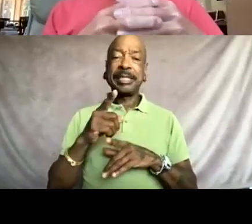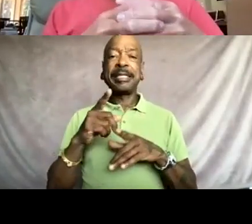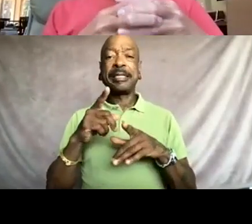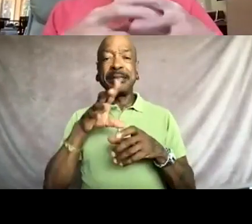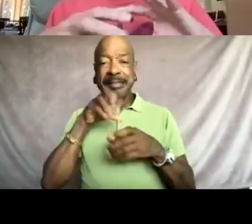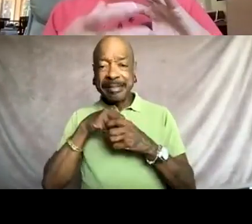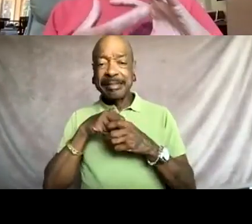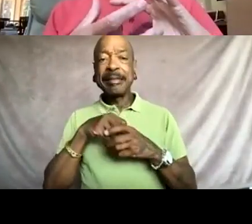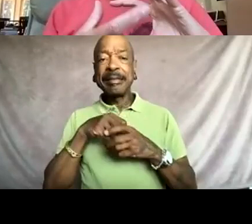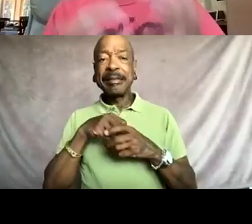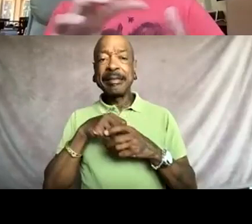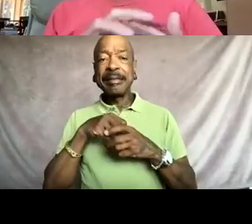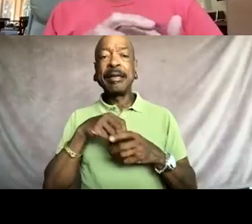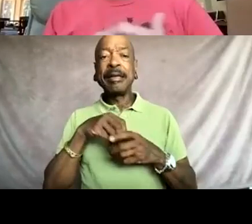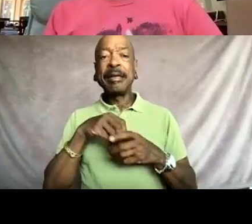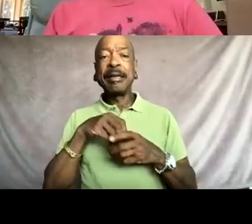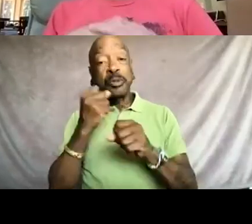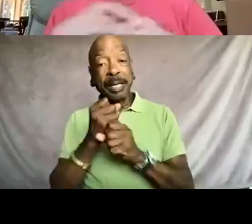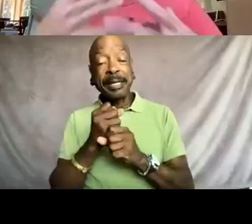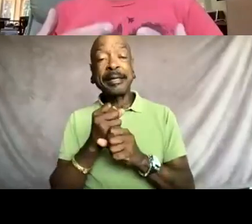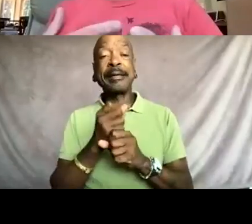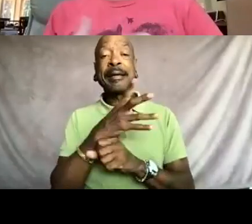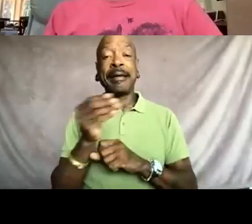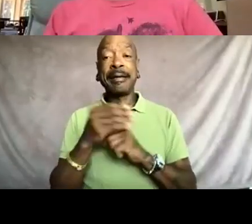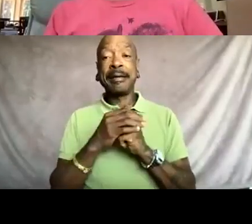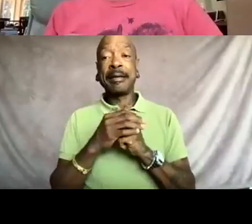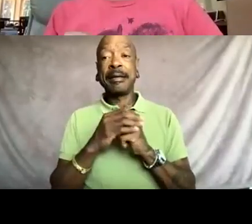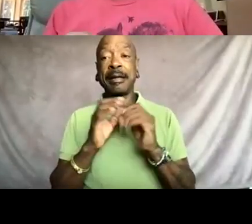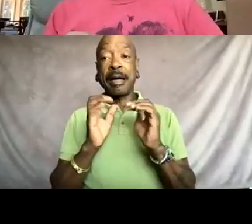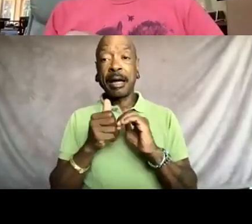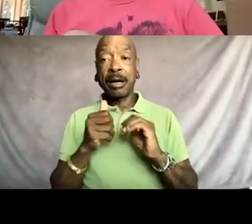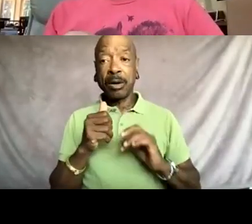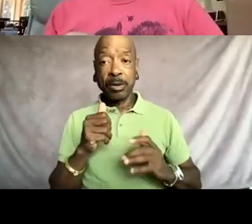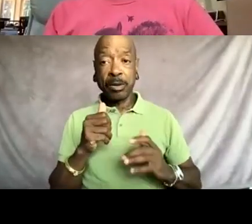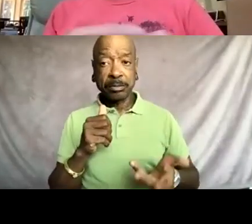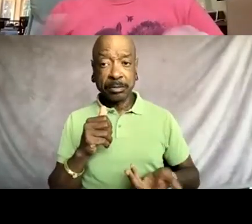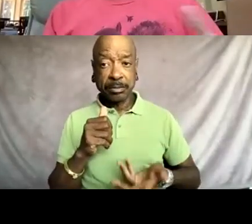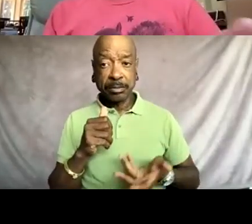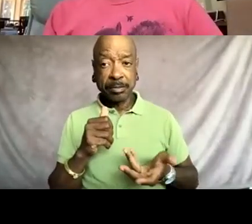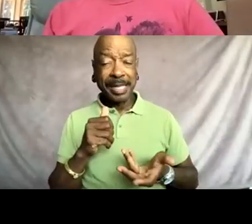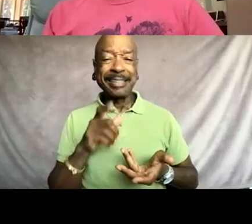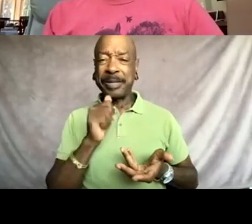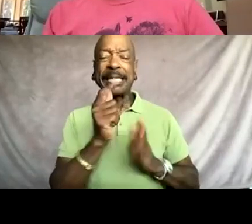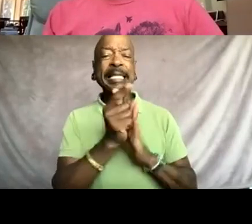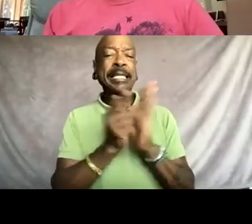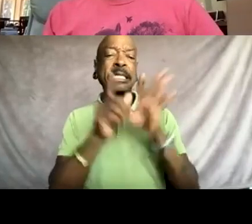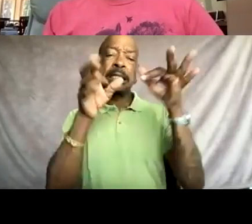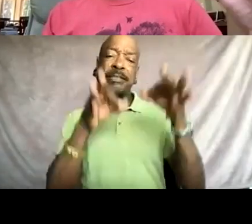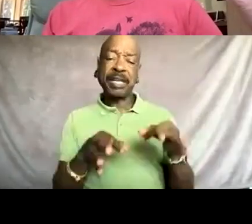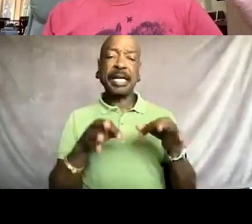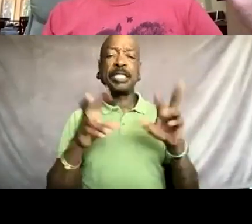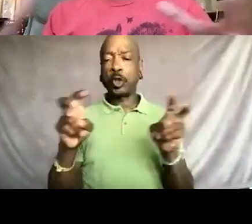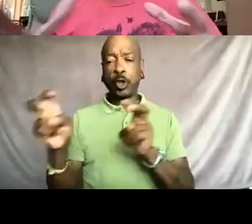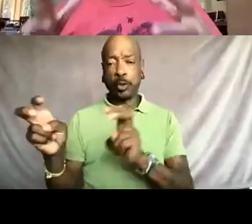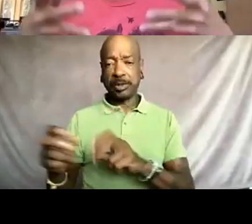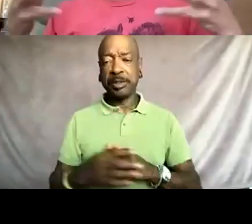choices that you make and how you structure the organization, you structure governance. Mostly those are not legally defined terms. They're sort